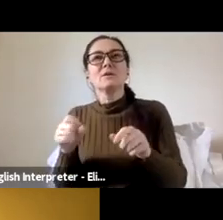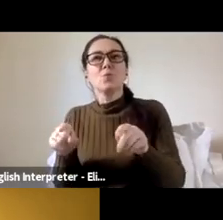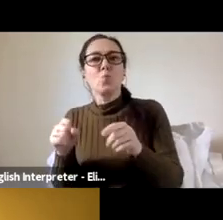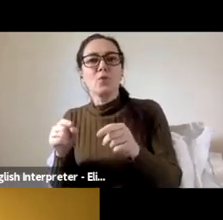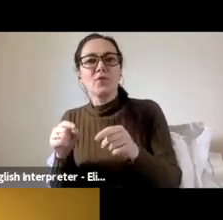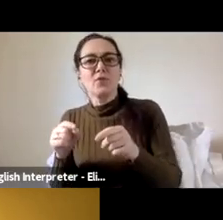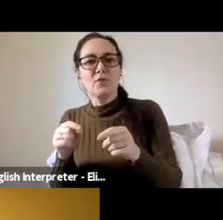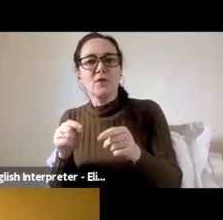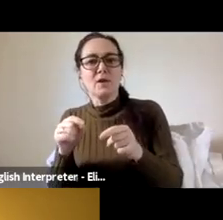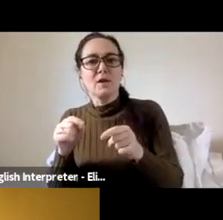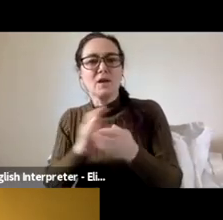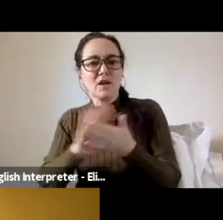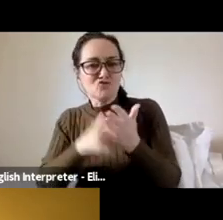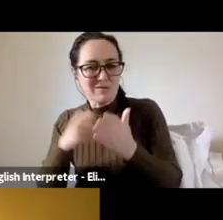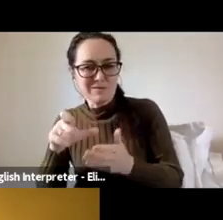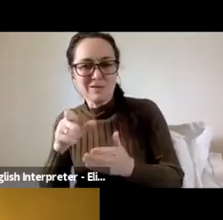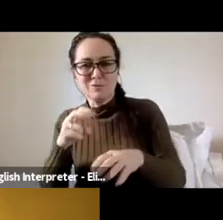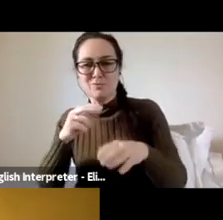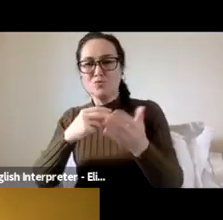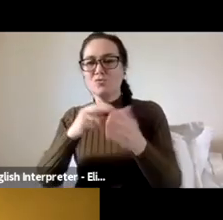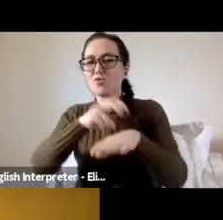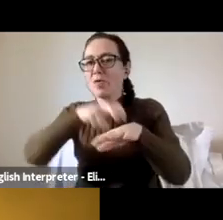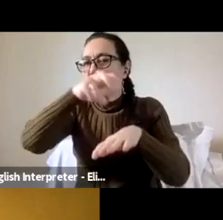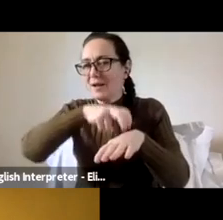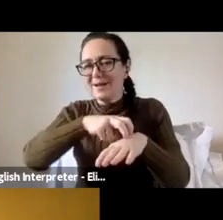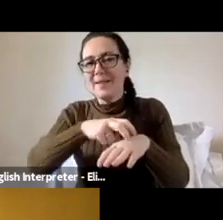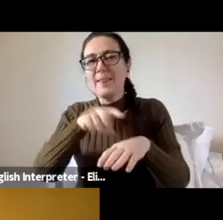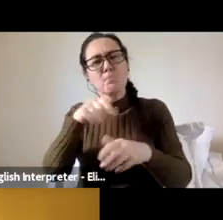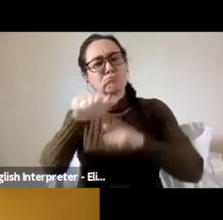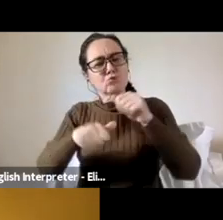the coordination that I mentioned before. So this process of lobbying is